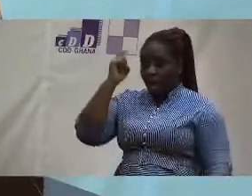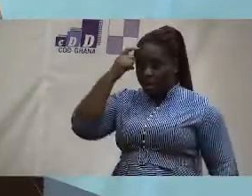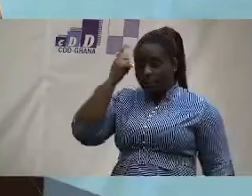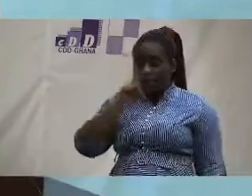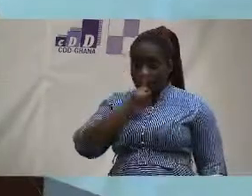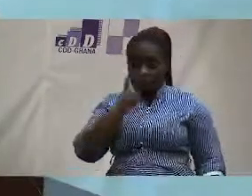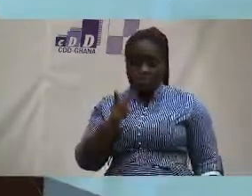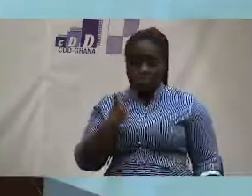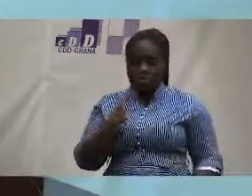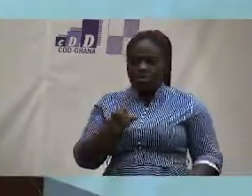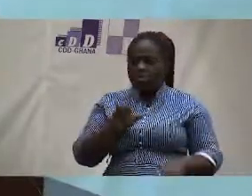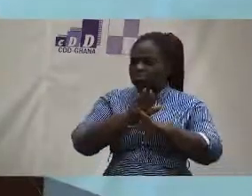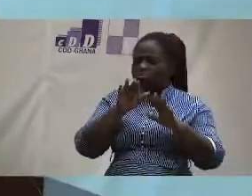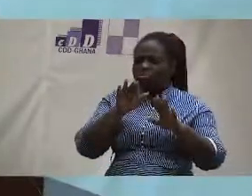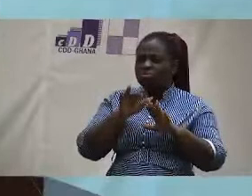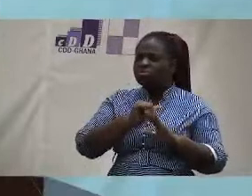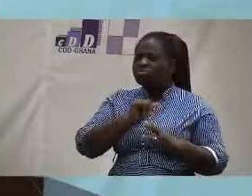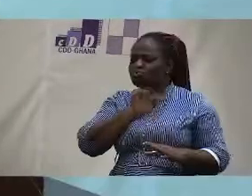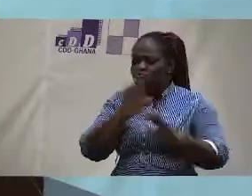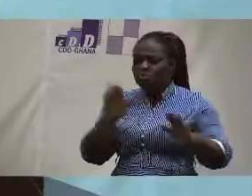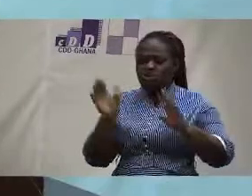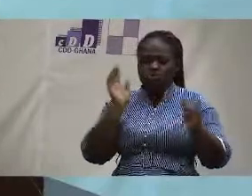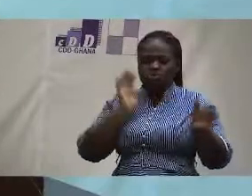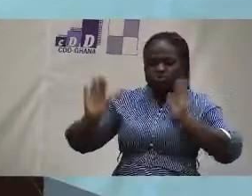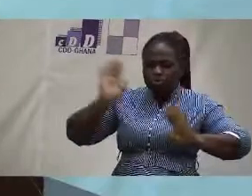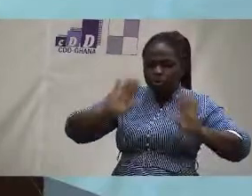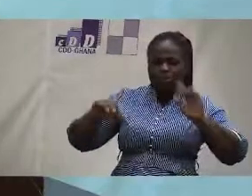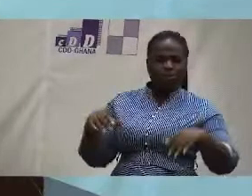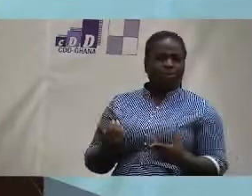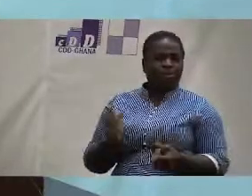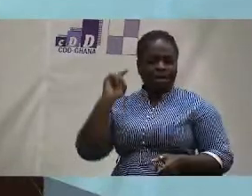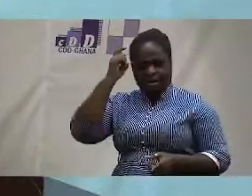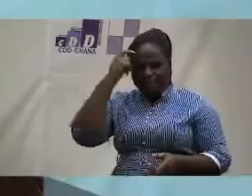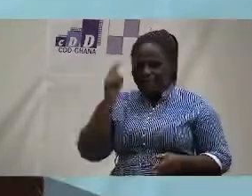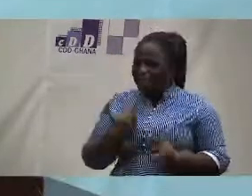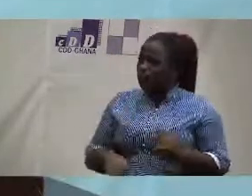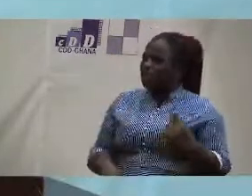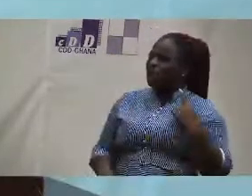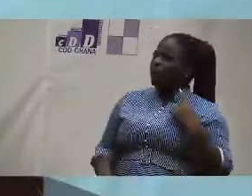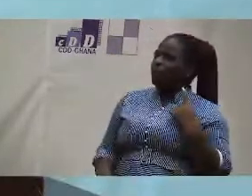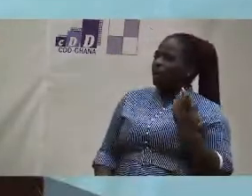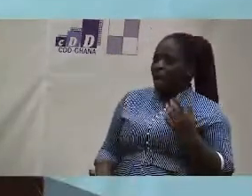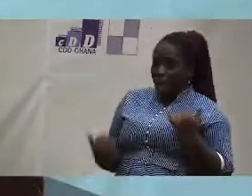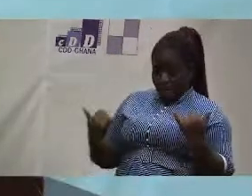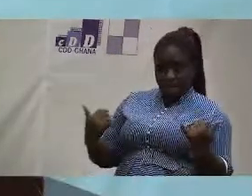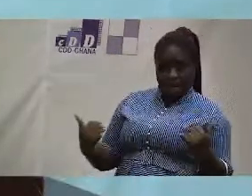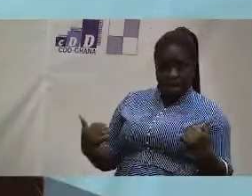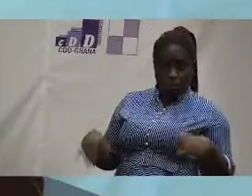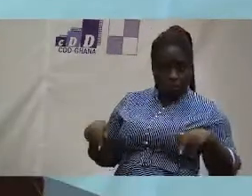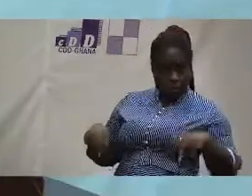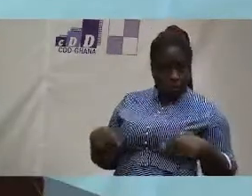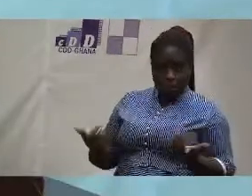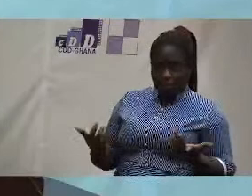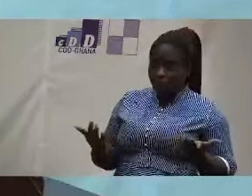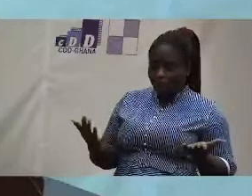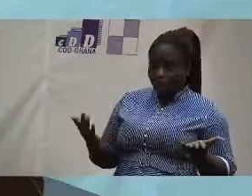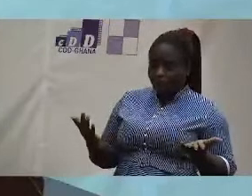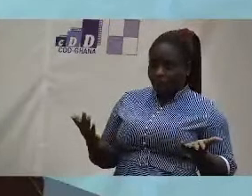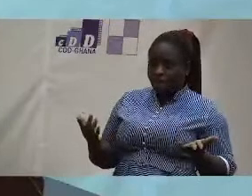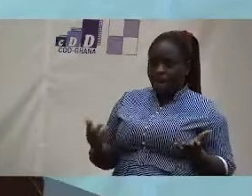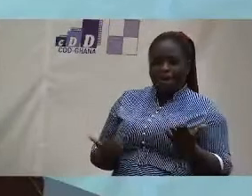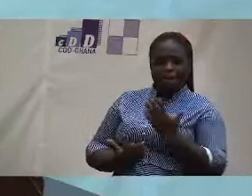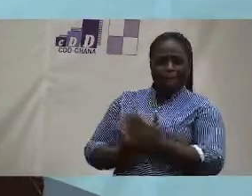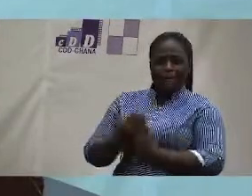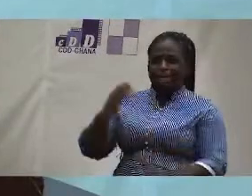government, unconstitutional change of government. But what is striking for me at this point here is that